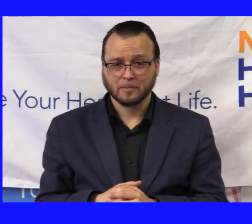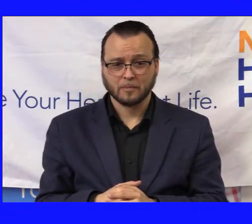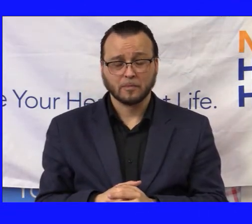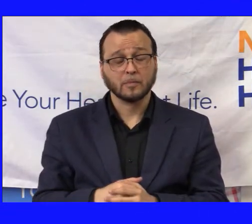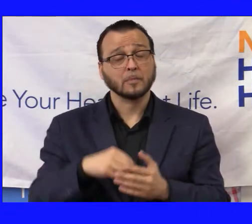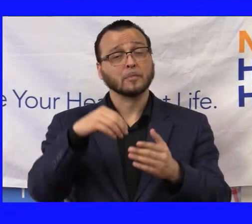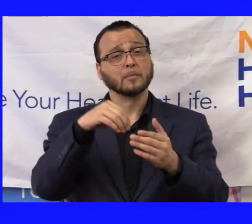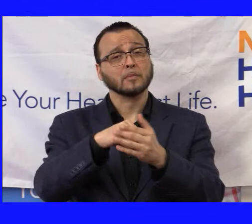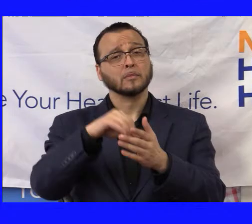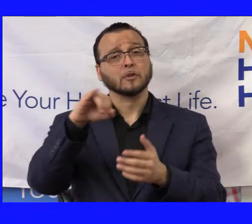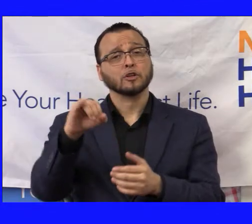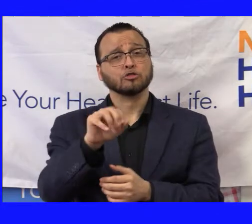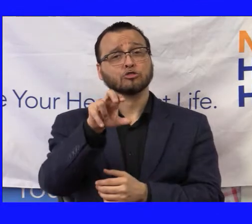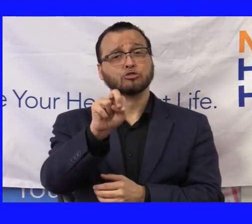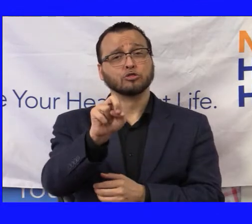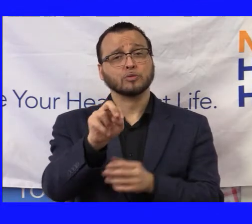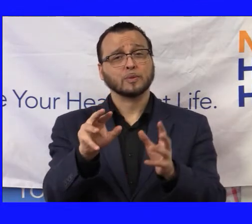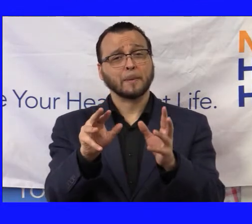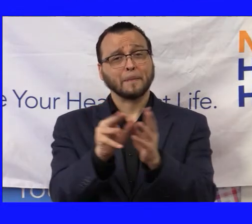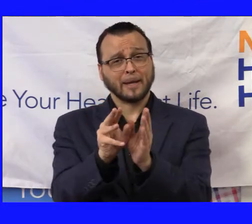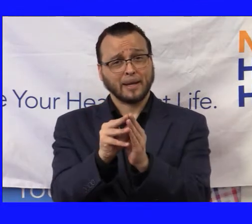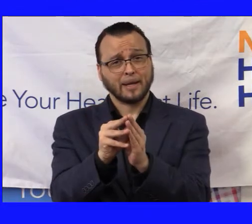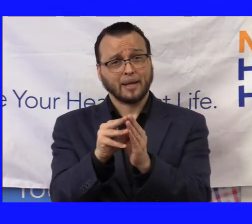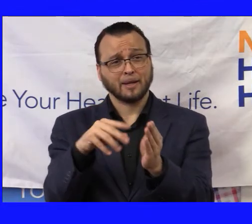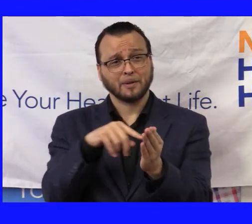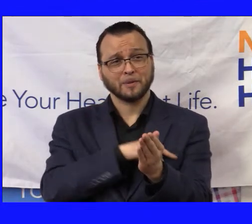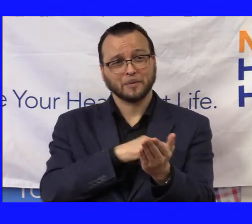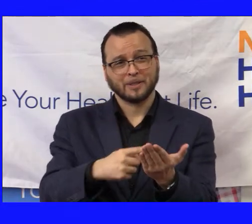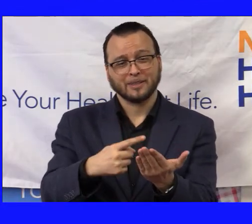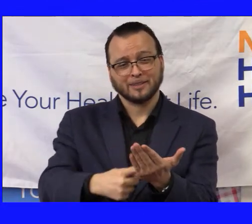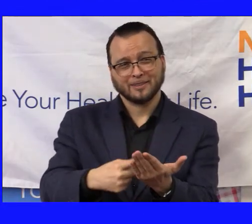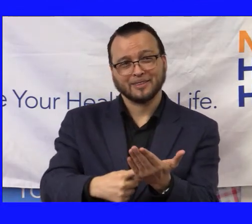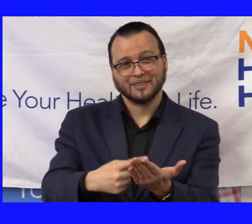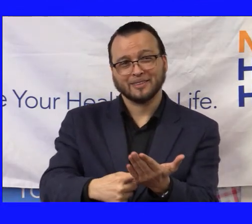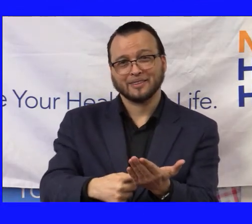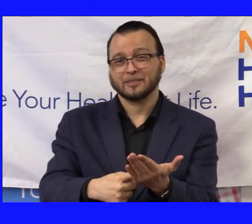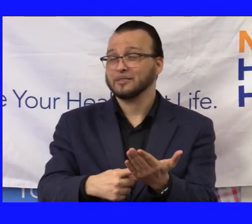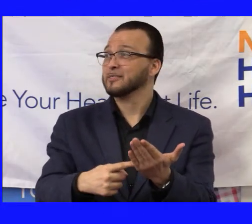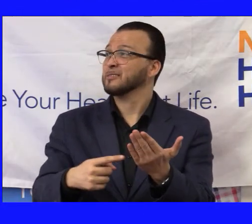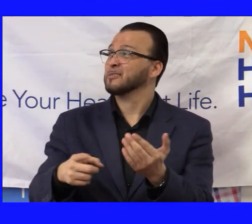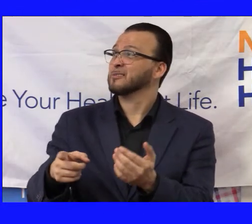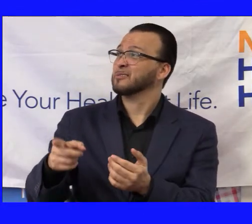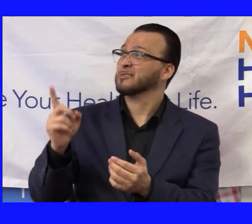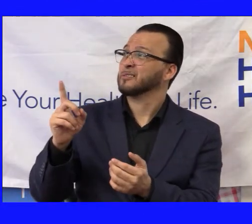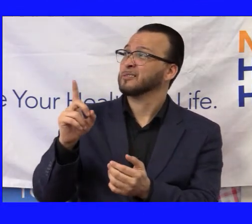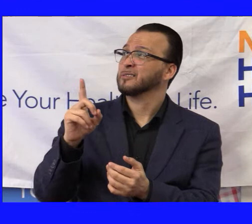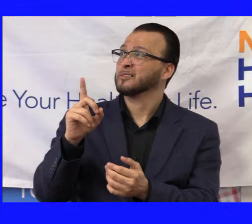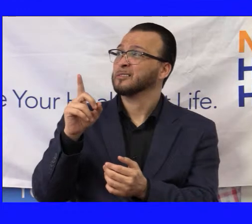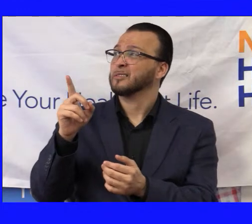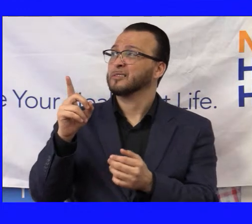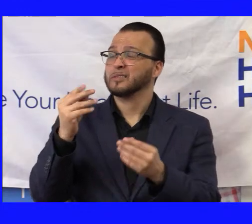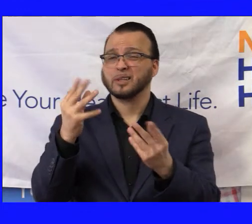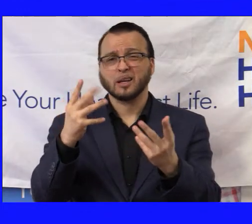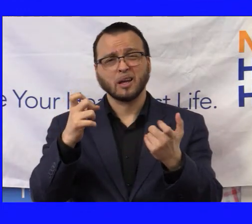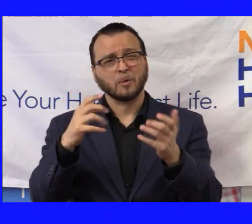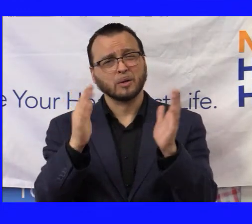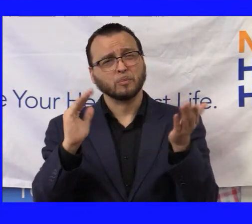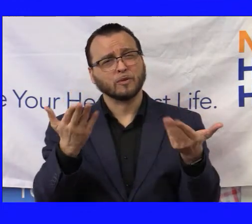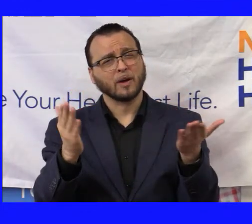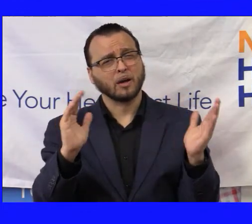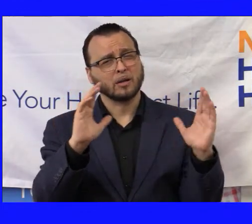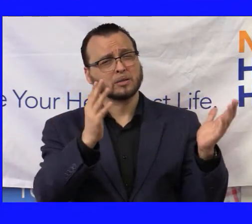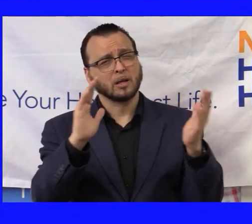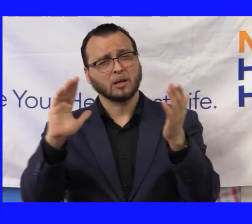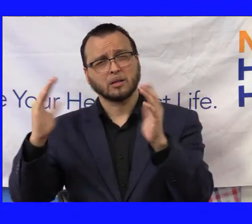In January's meeting, we had covered workforce data, and I wanted to provide a side-by-side comparison